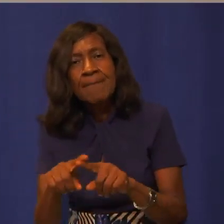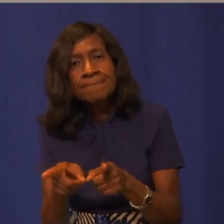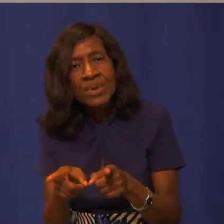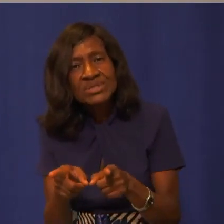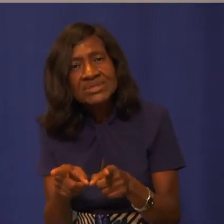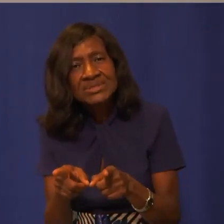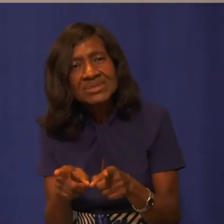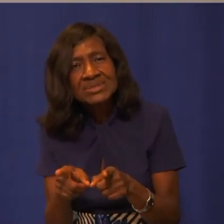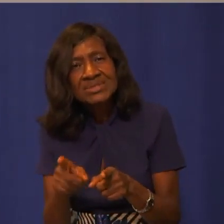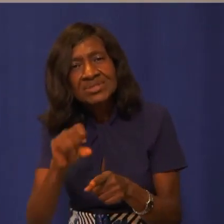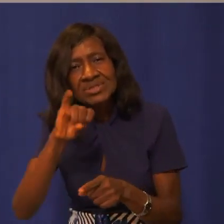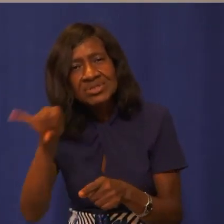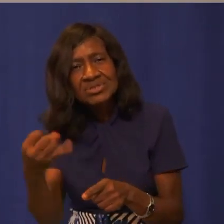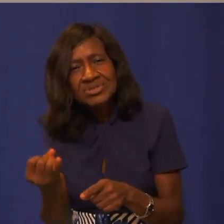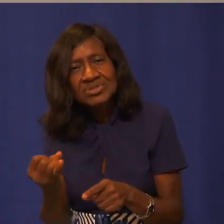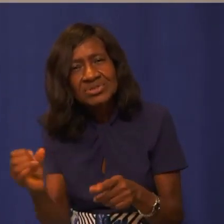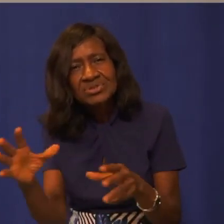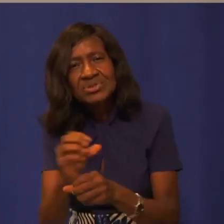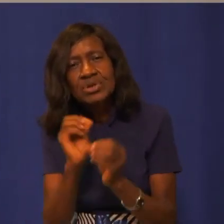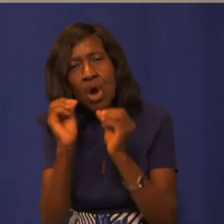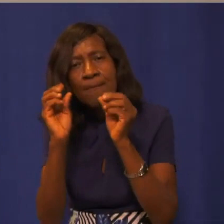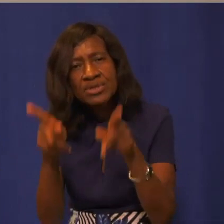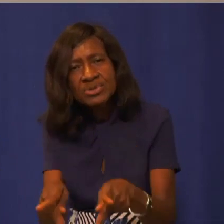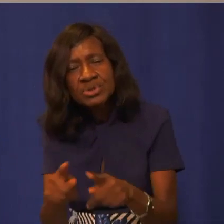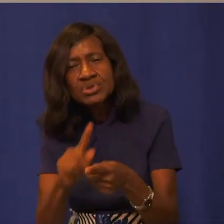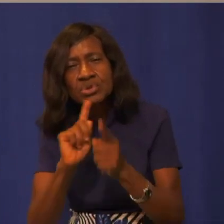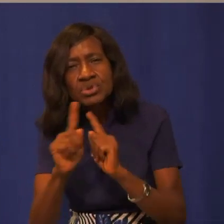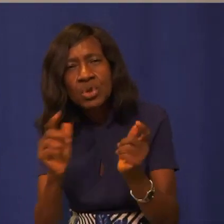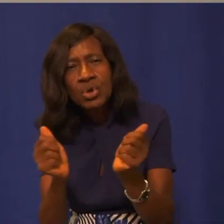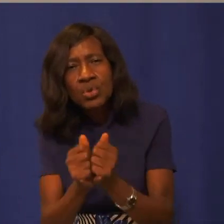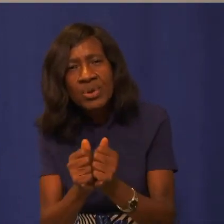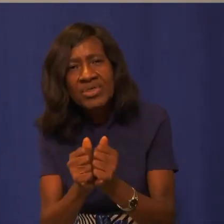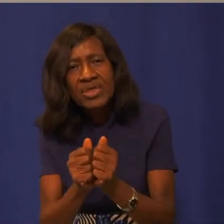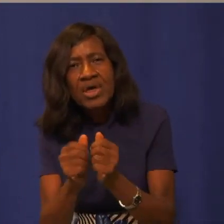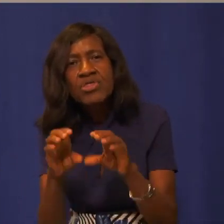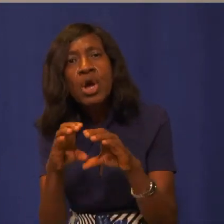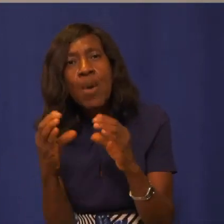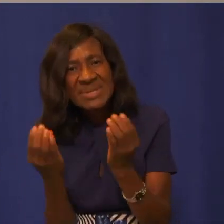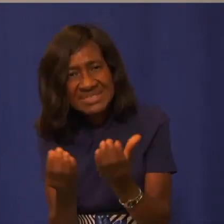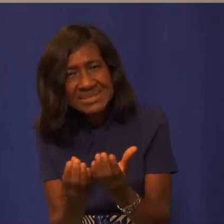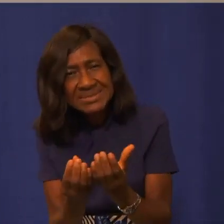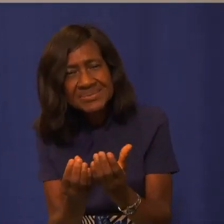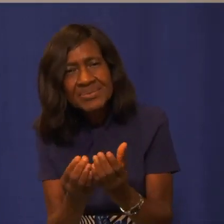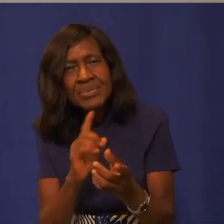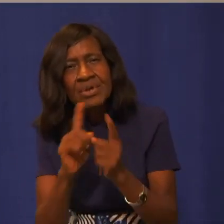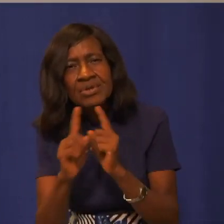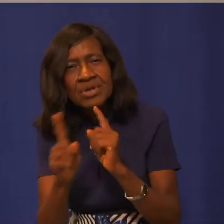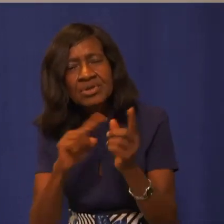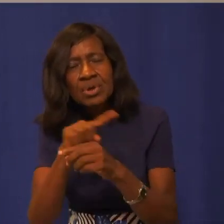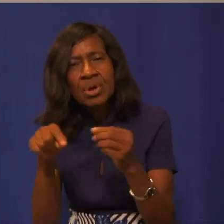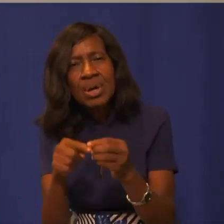I've just gotten an opportunity to speak with the committee and my ministry reps just yesterday to talk about the